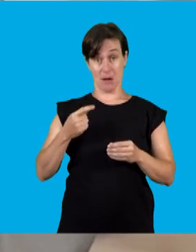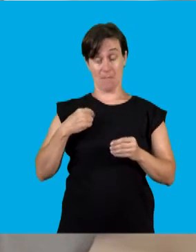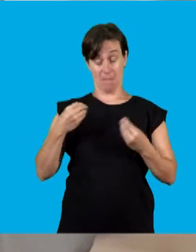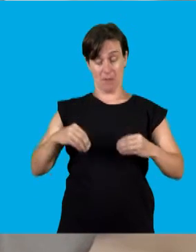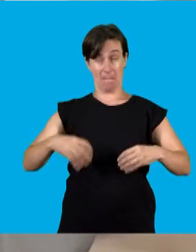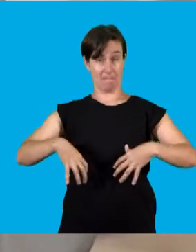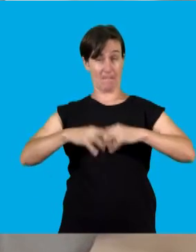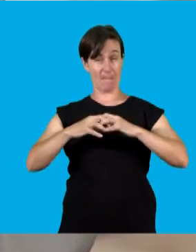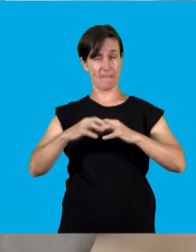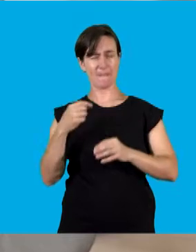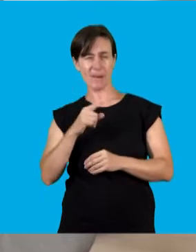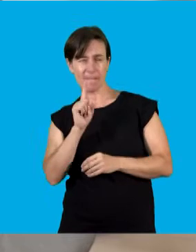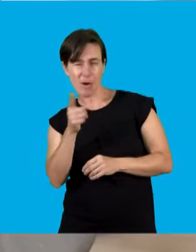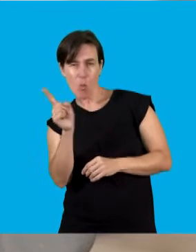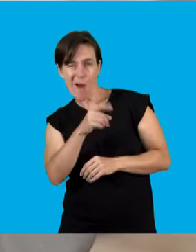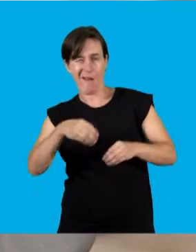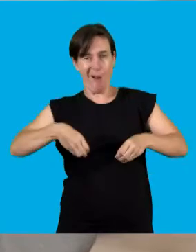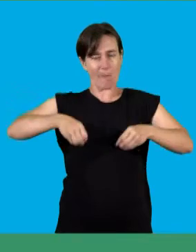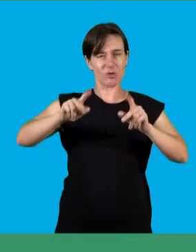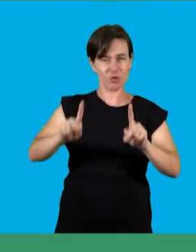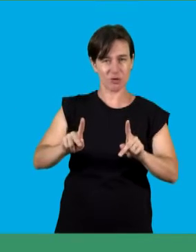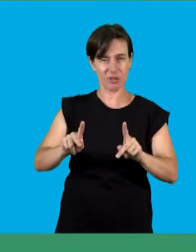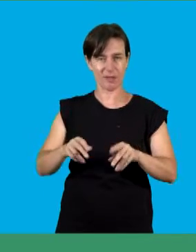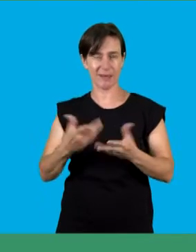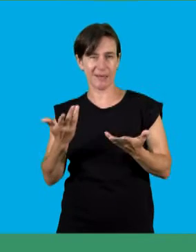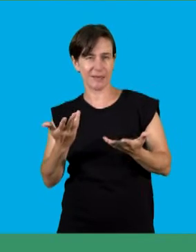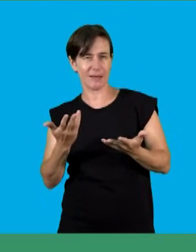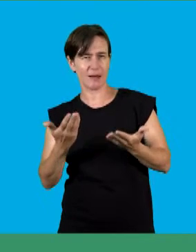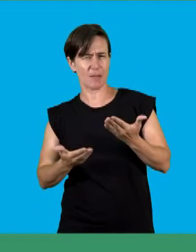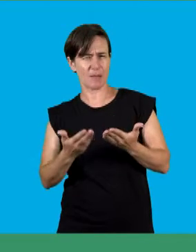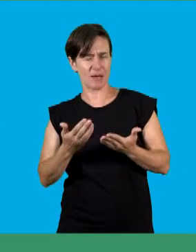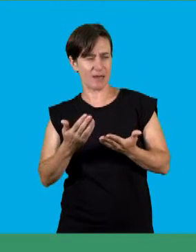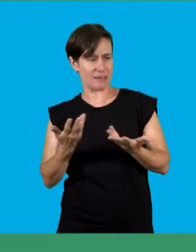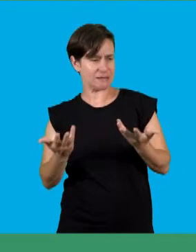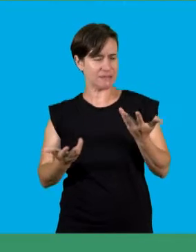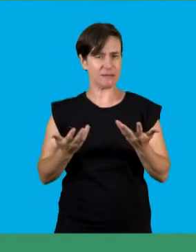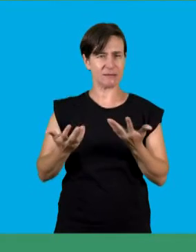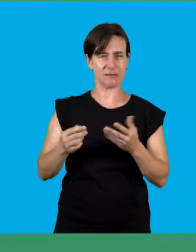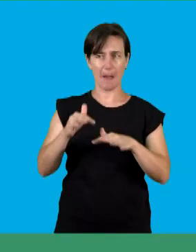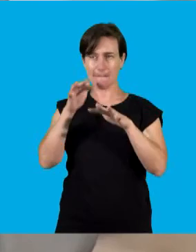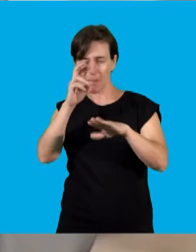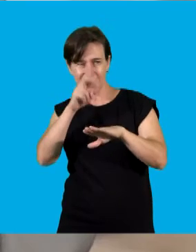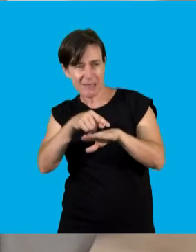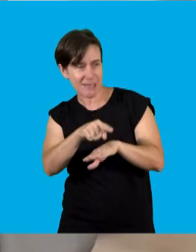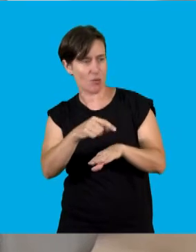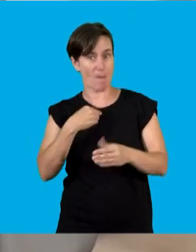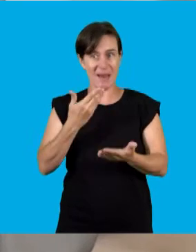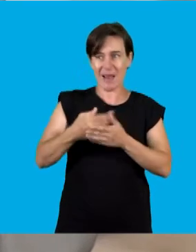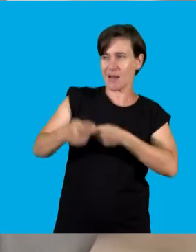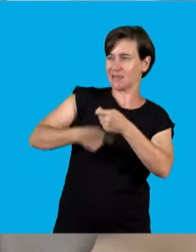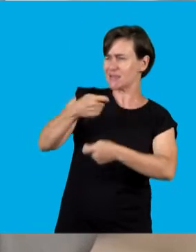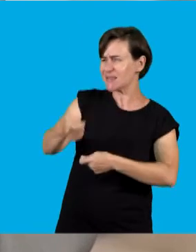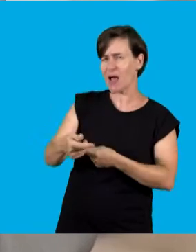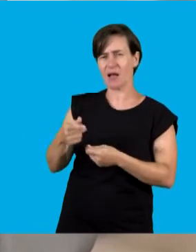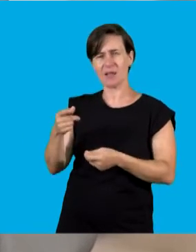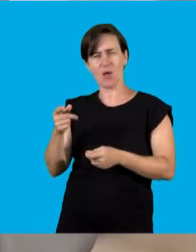starting off a business, you need to first find an opportunity, find that gap. See what is it that is there for you